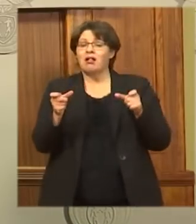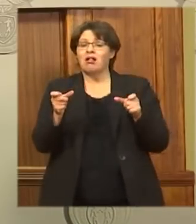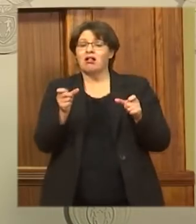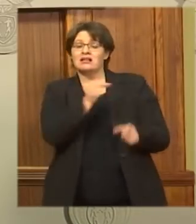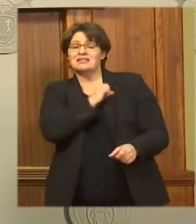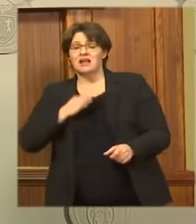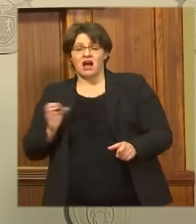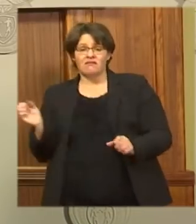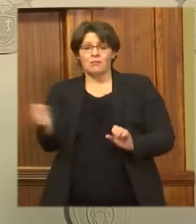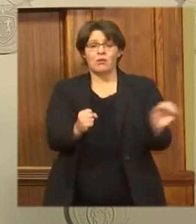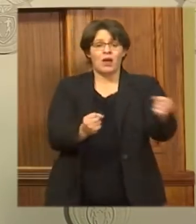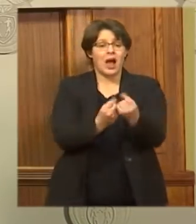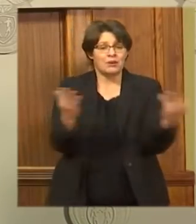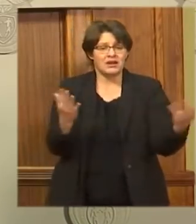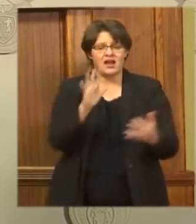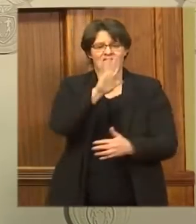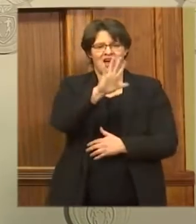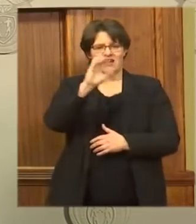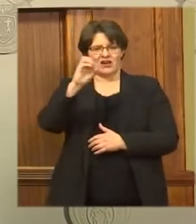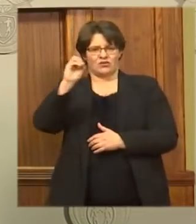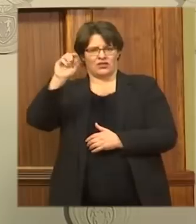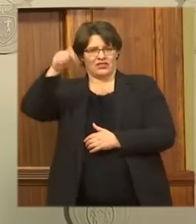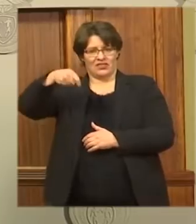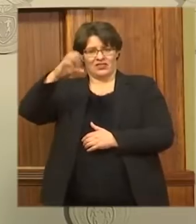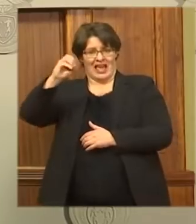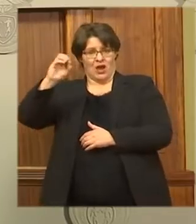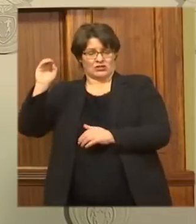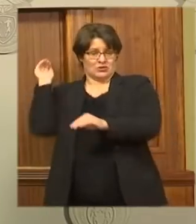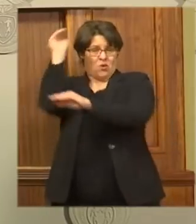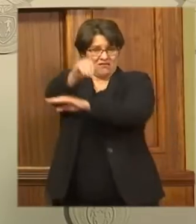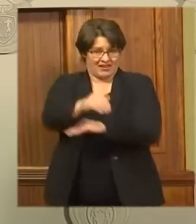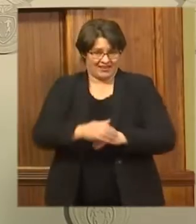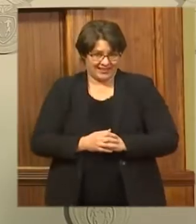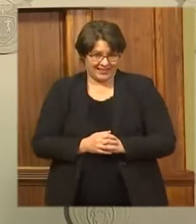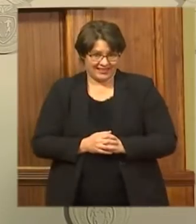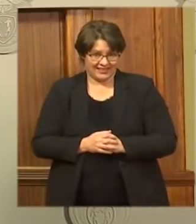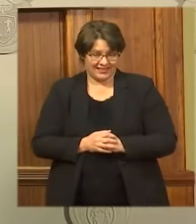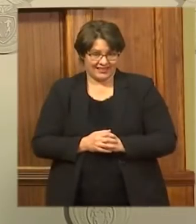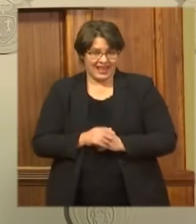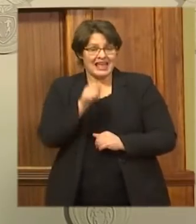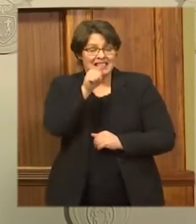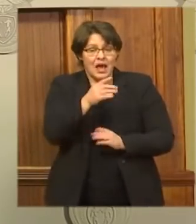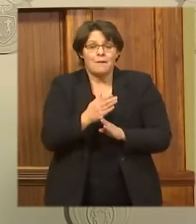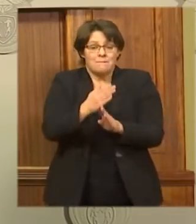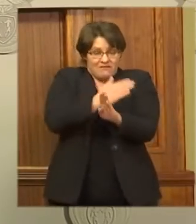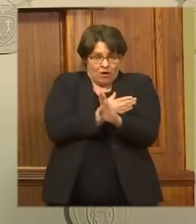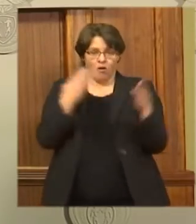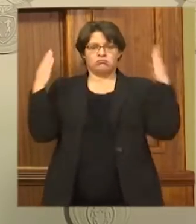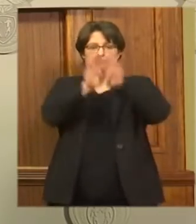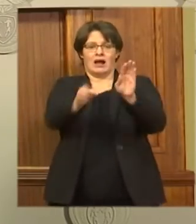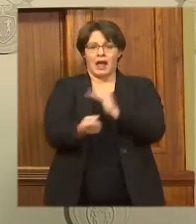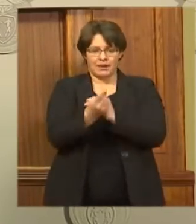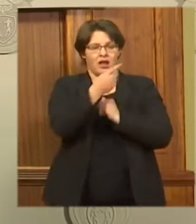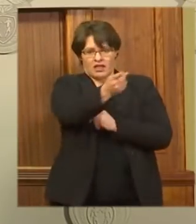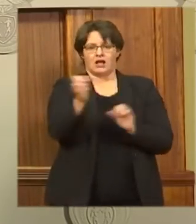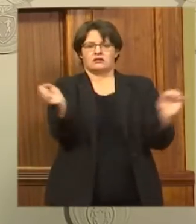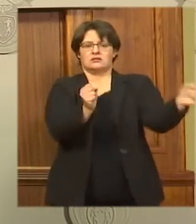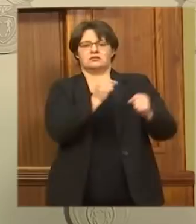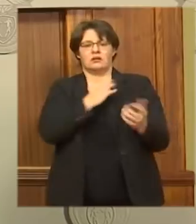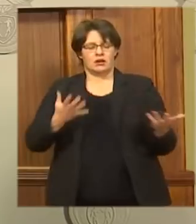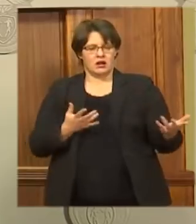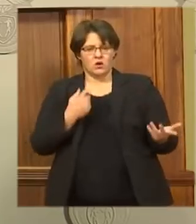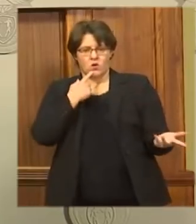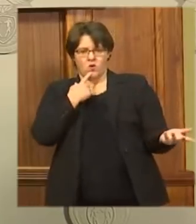people, and this are the number of people they employed before the lockdown. We've had to